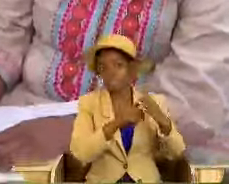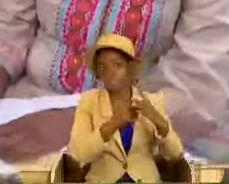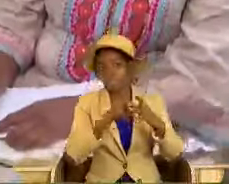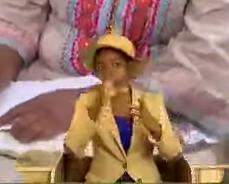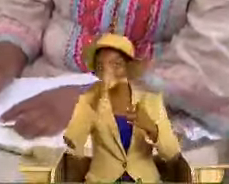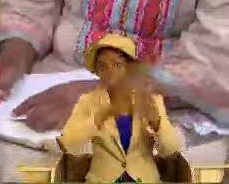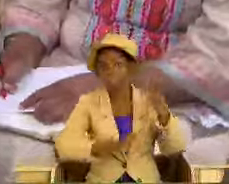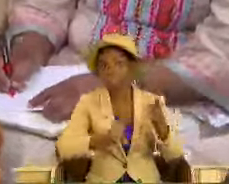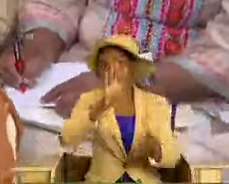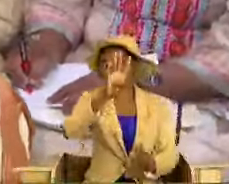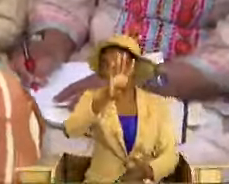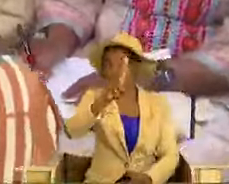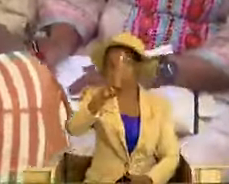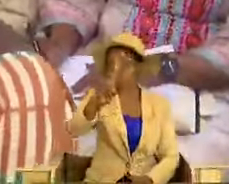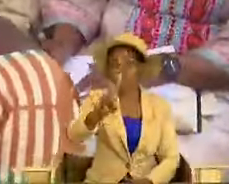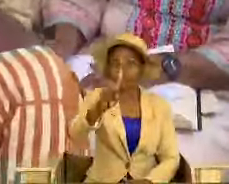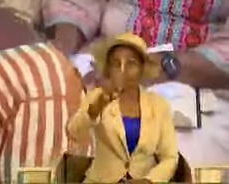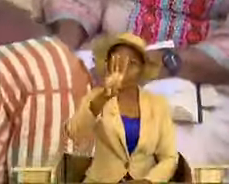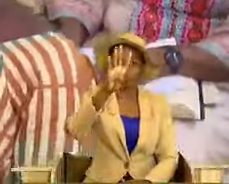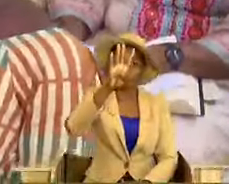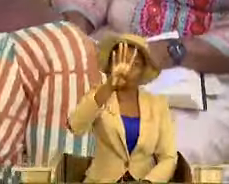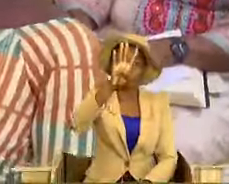49 Genesis